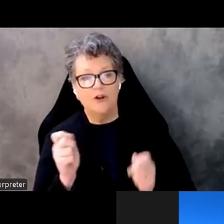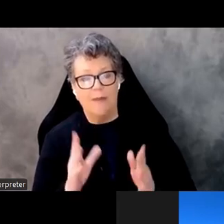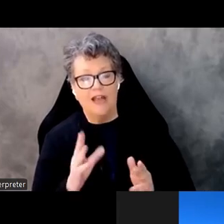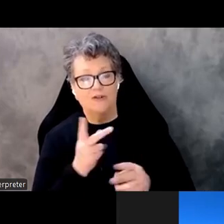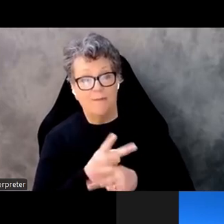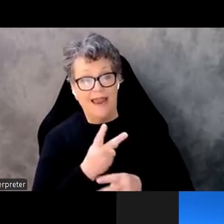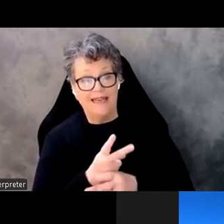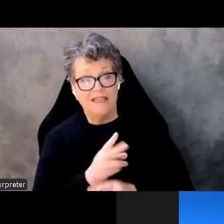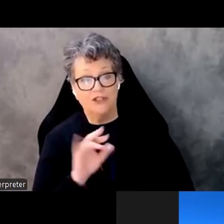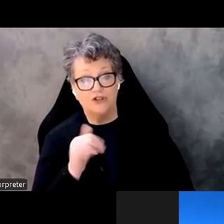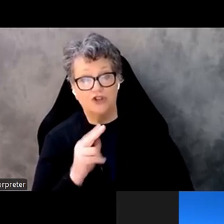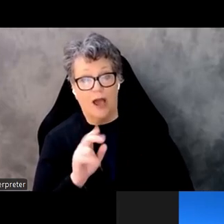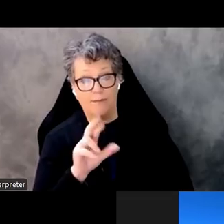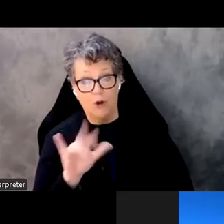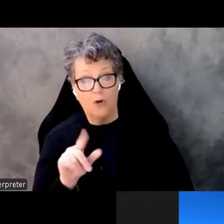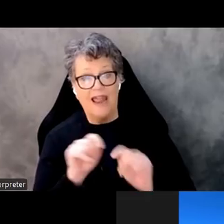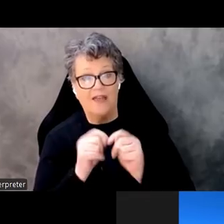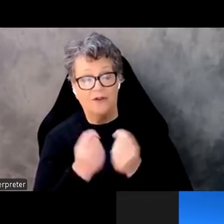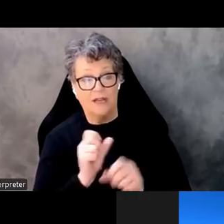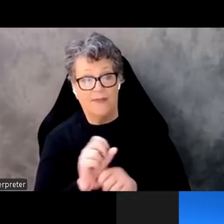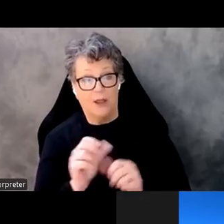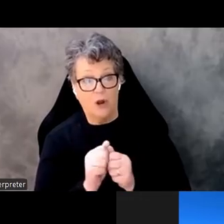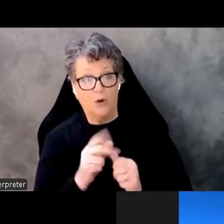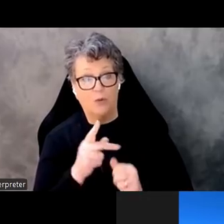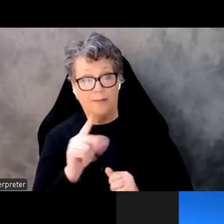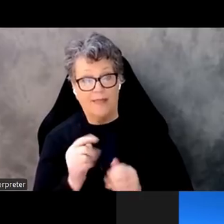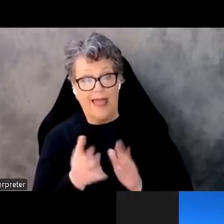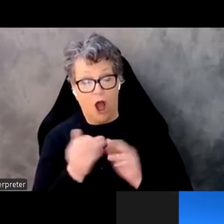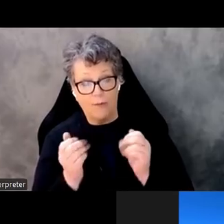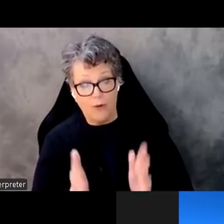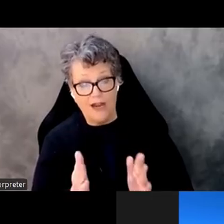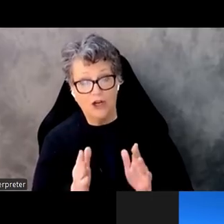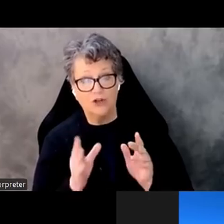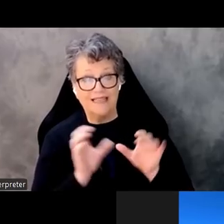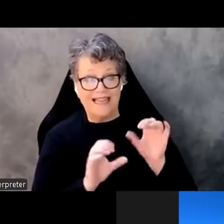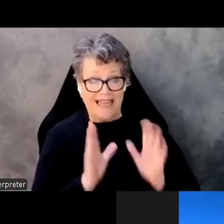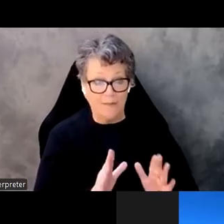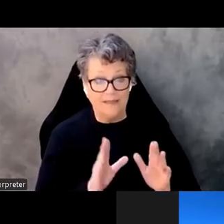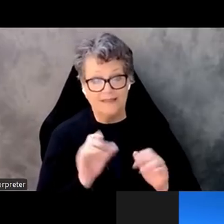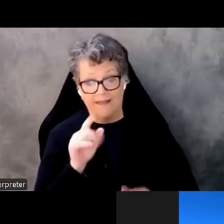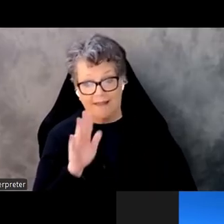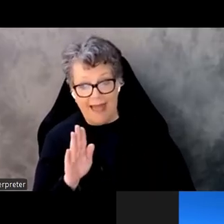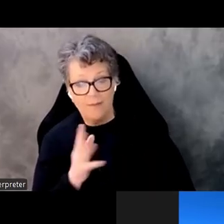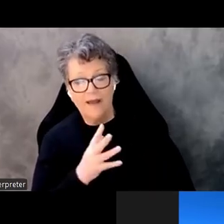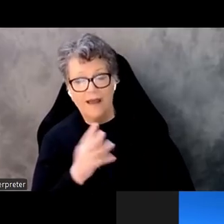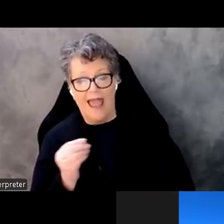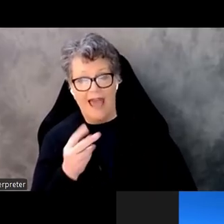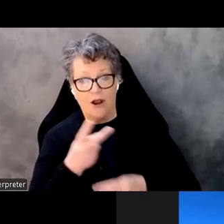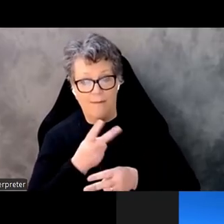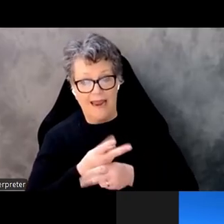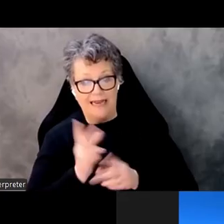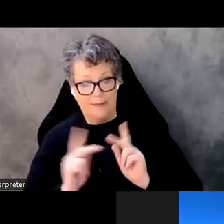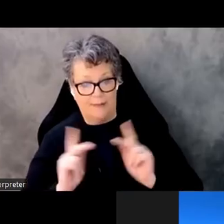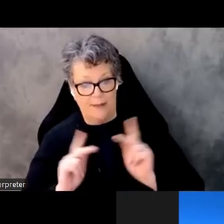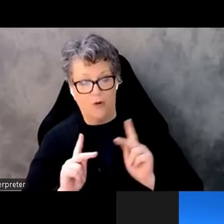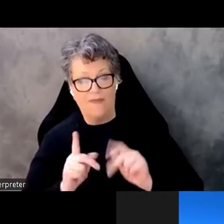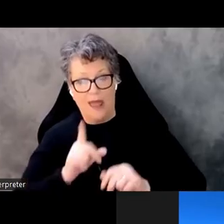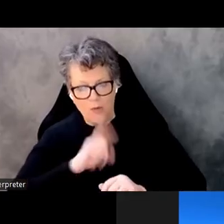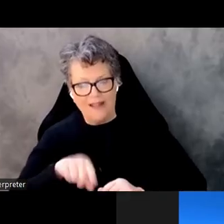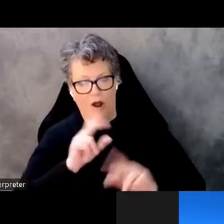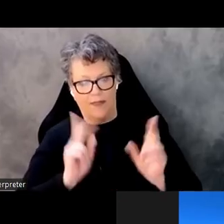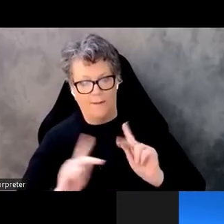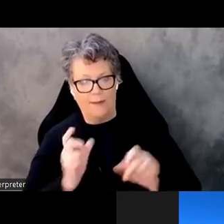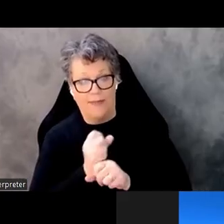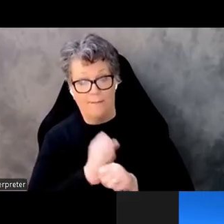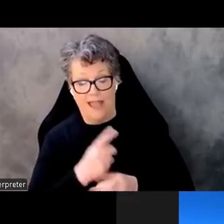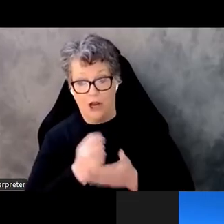team that they work with of our plant operators, our chemists in the laboratory, and our maintenance personnel who really are the ones that make our